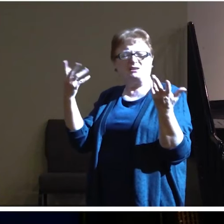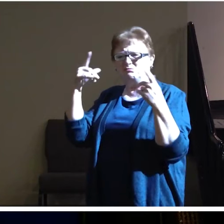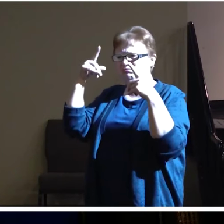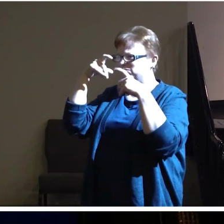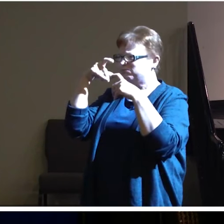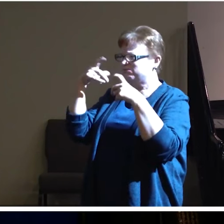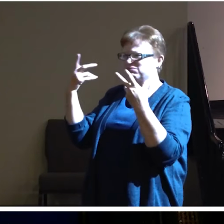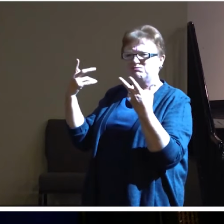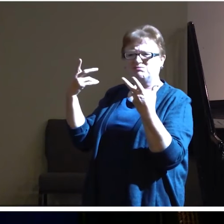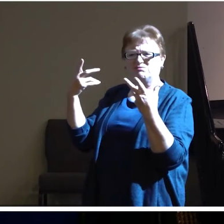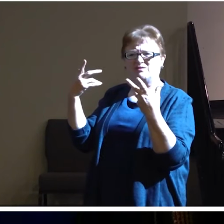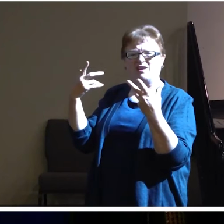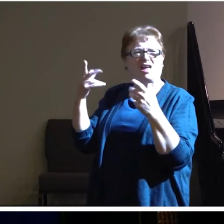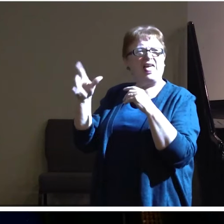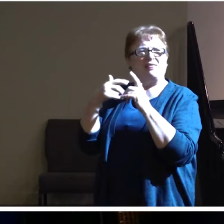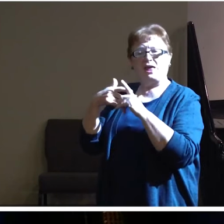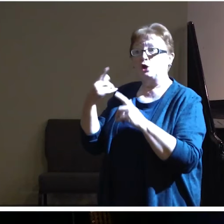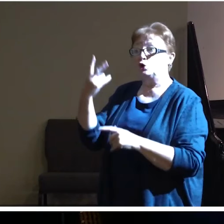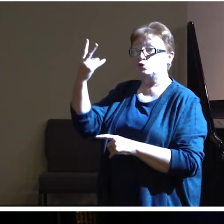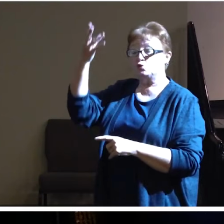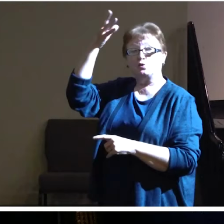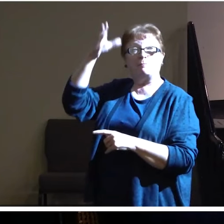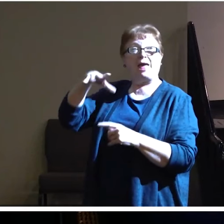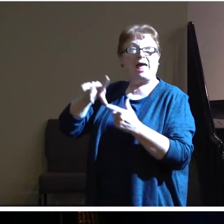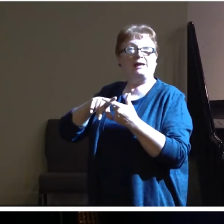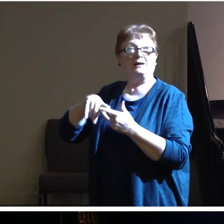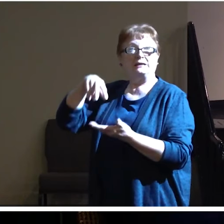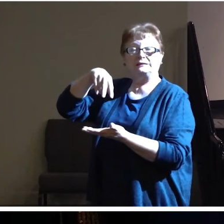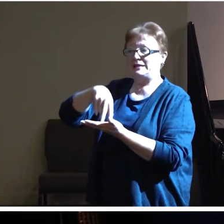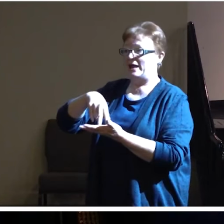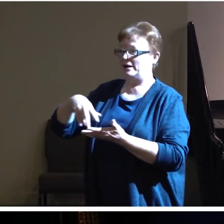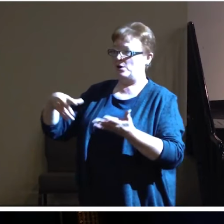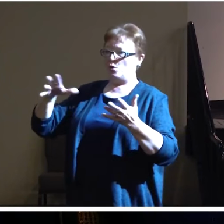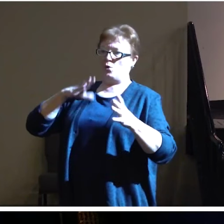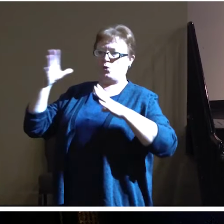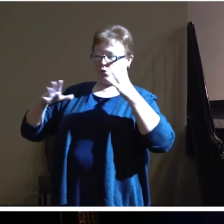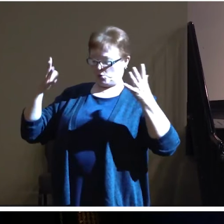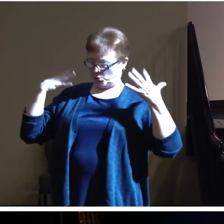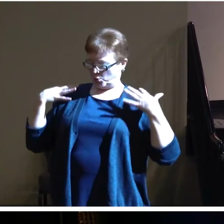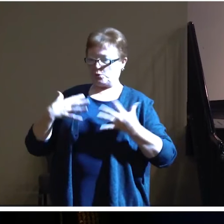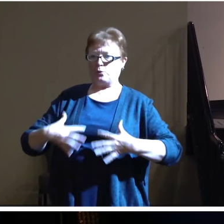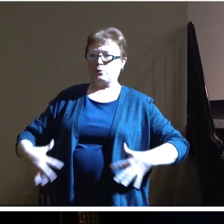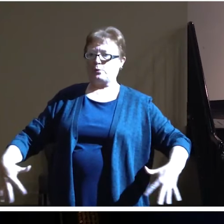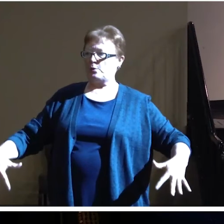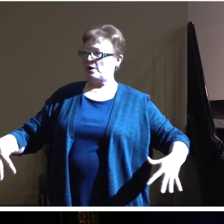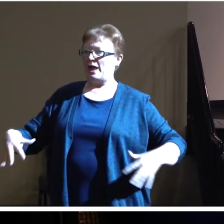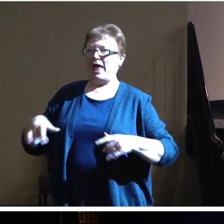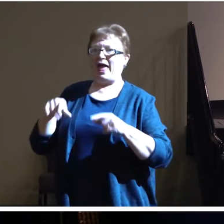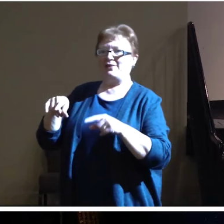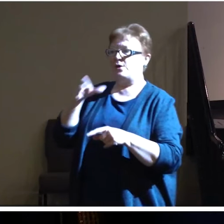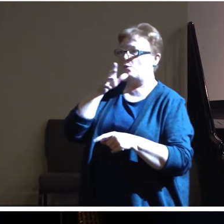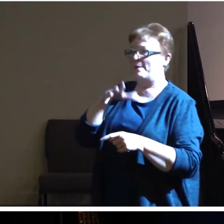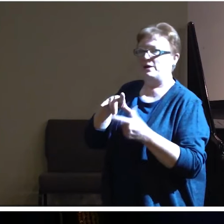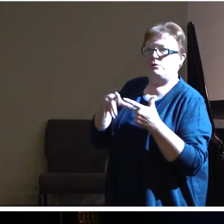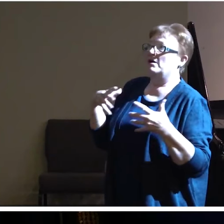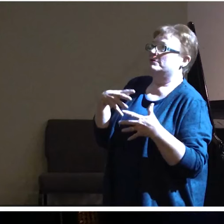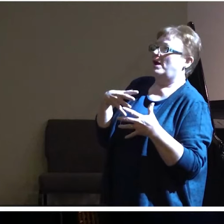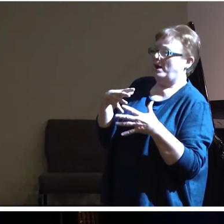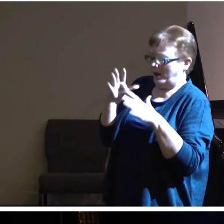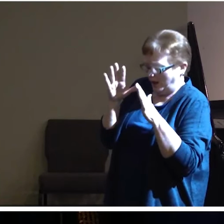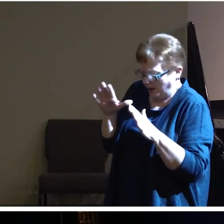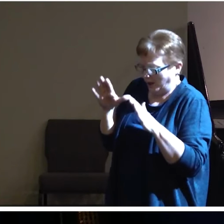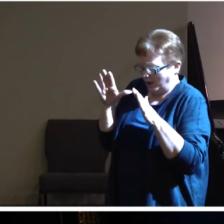behold, two men stood by them in dazzling apparel. And as they were frightened and bowed their faces to